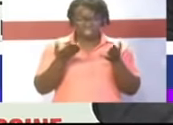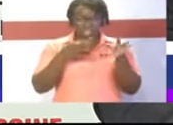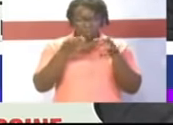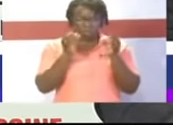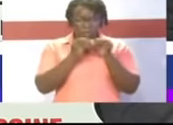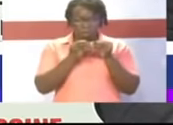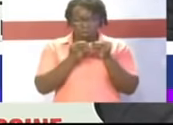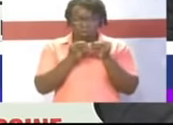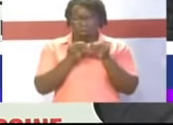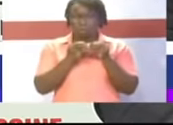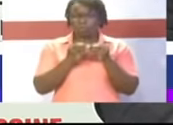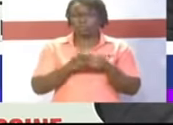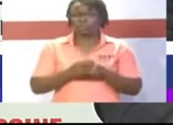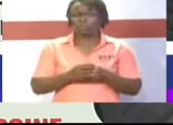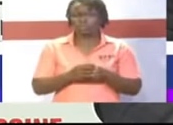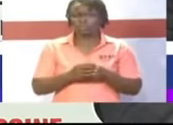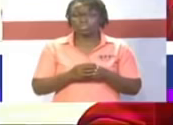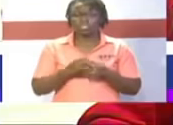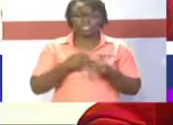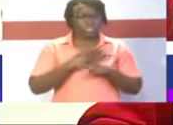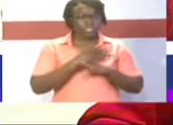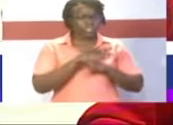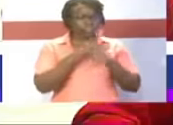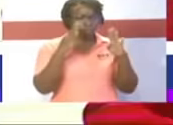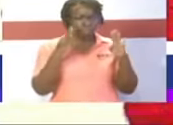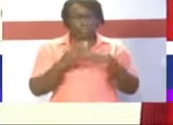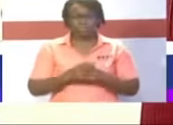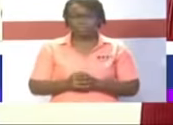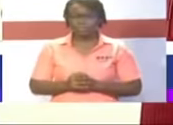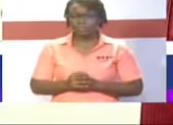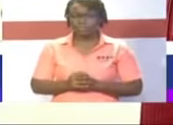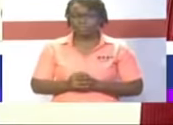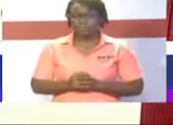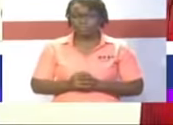Nurse Grace Suchan. Good morning.